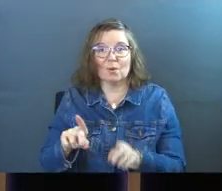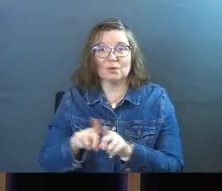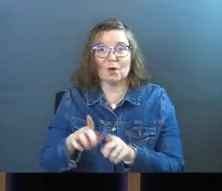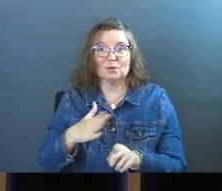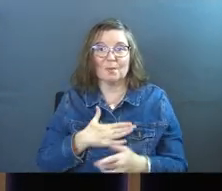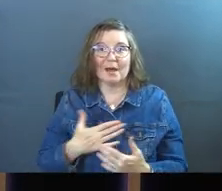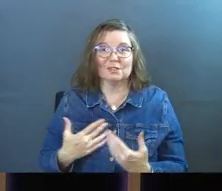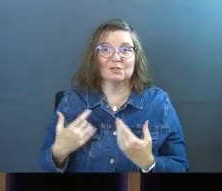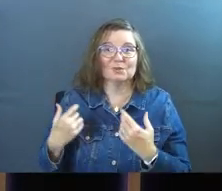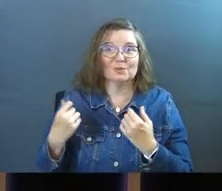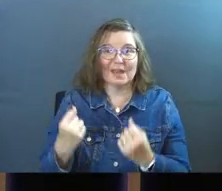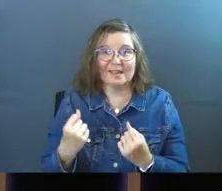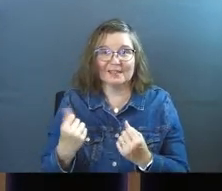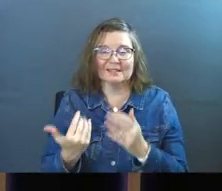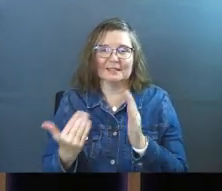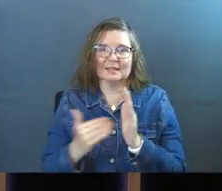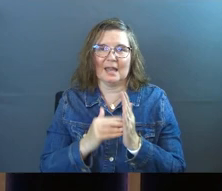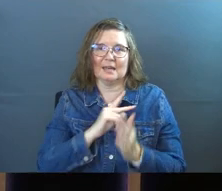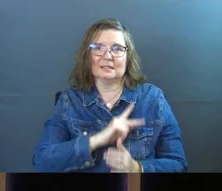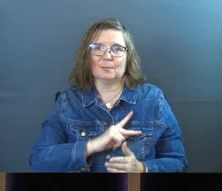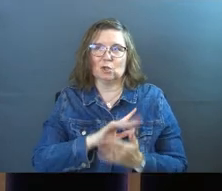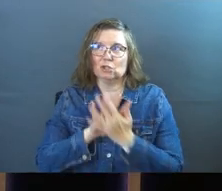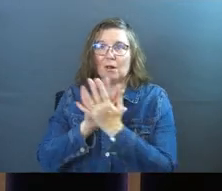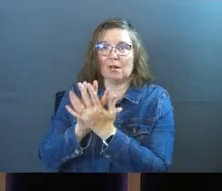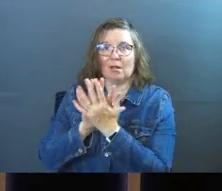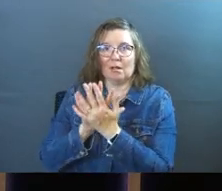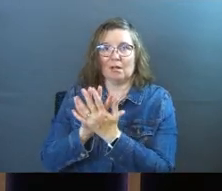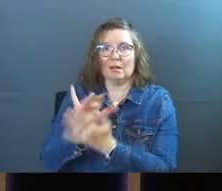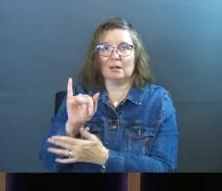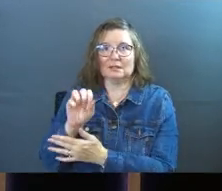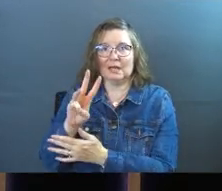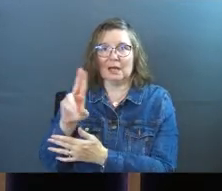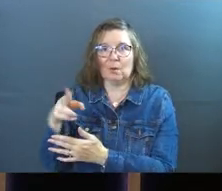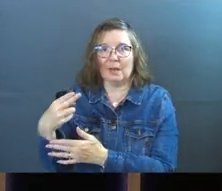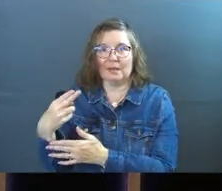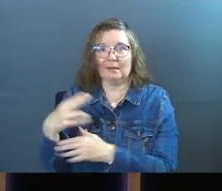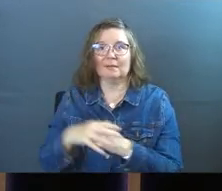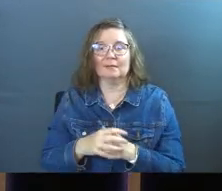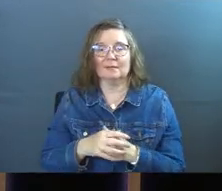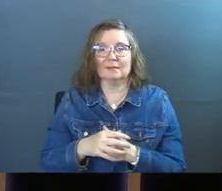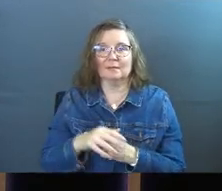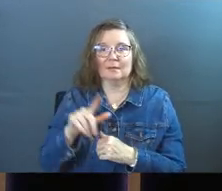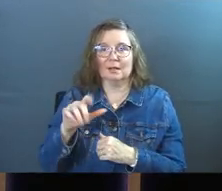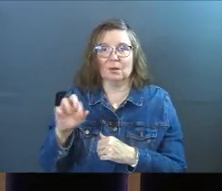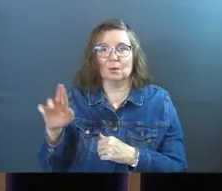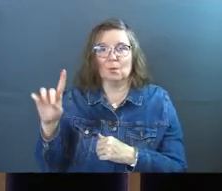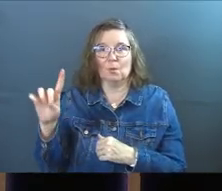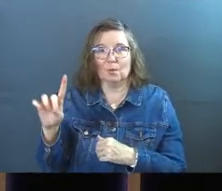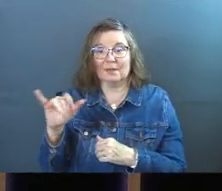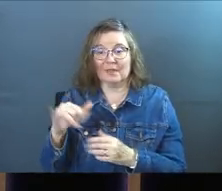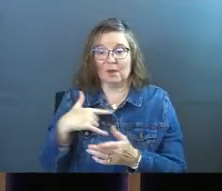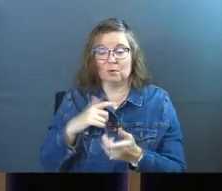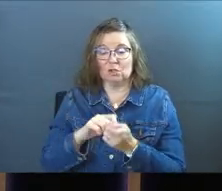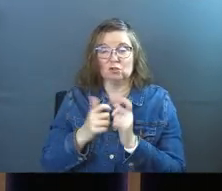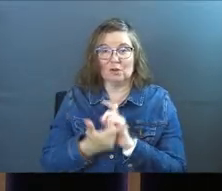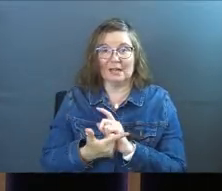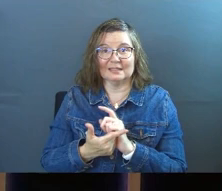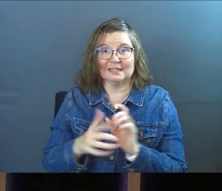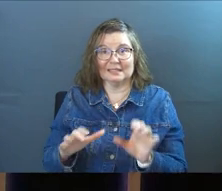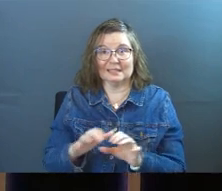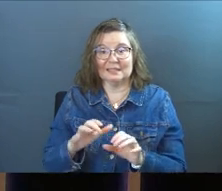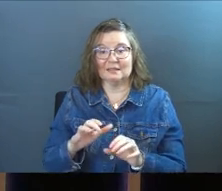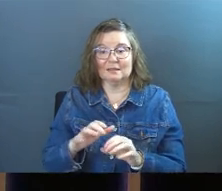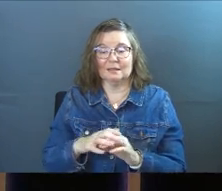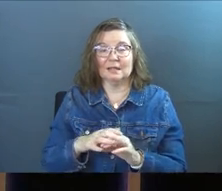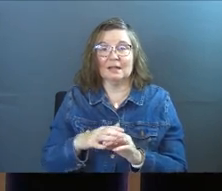my strength. Again, it's personal. That's Yahweh, Y-H-W-H-L-O-R-D there. That's what your translators did.